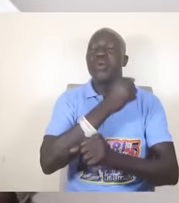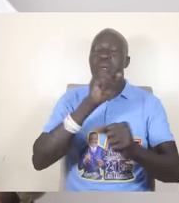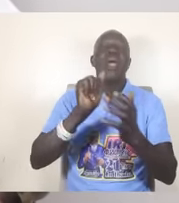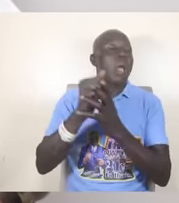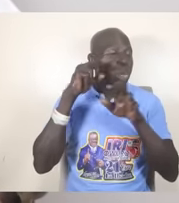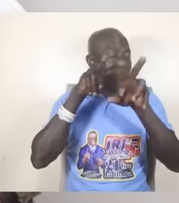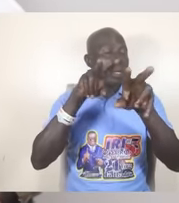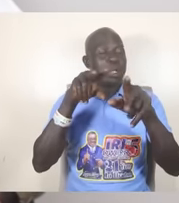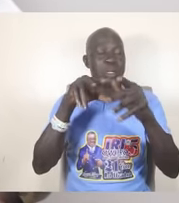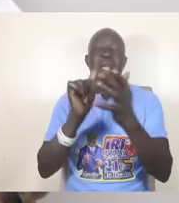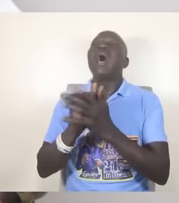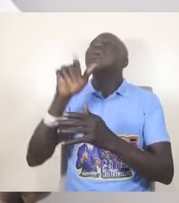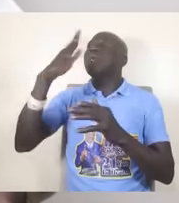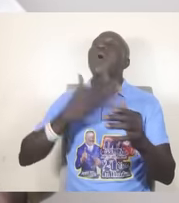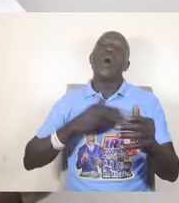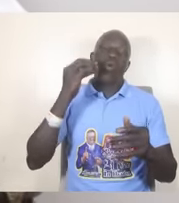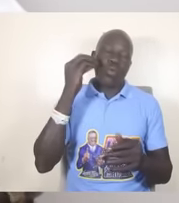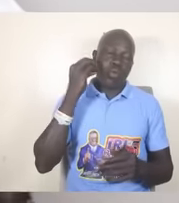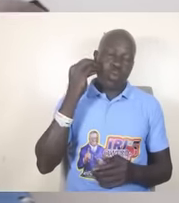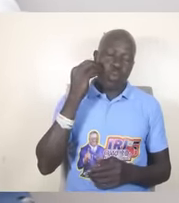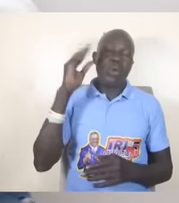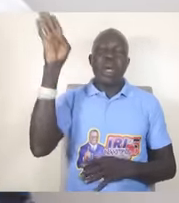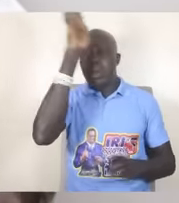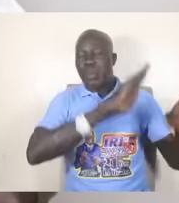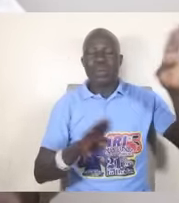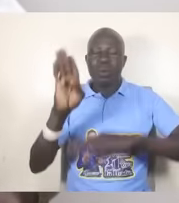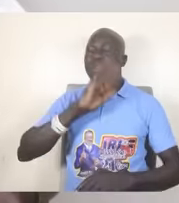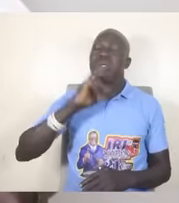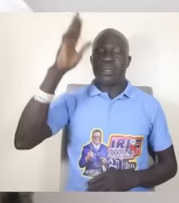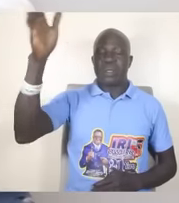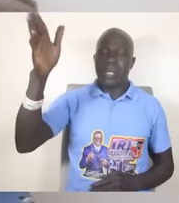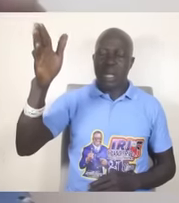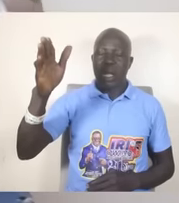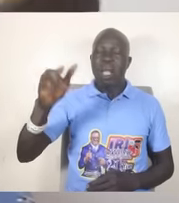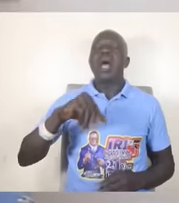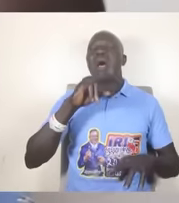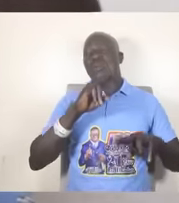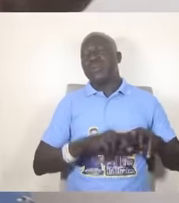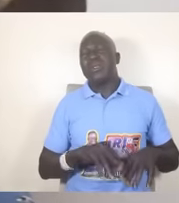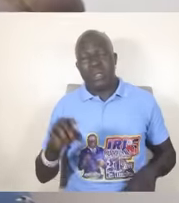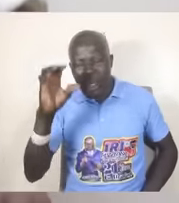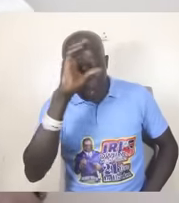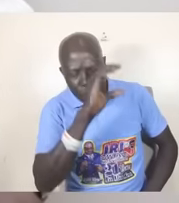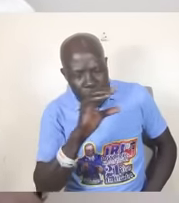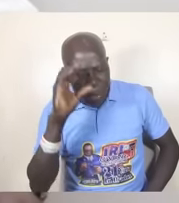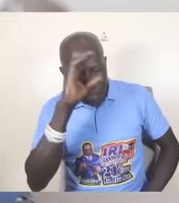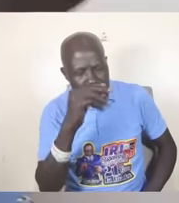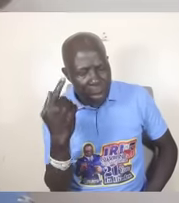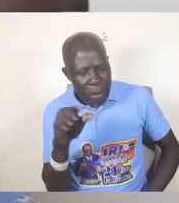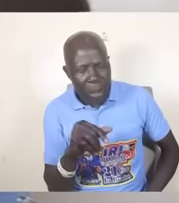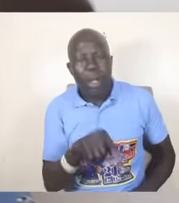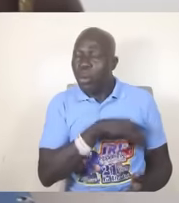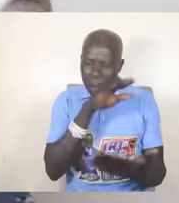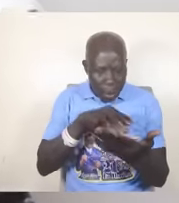you go. I look at it. Money pay the I saw that in a family. I will go to one bed. The battle there. I sit down and study.